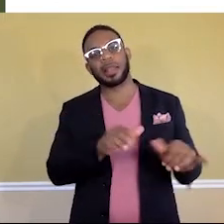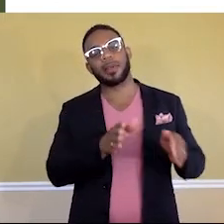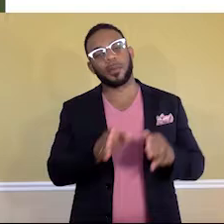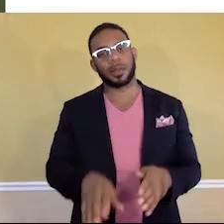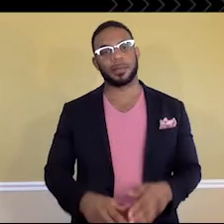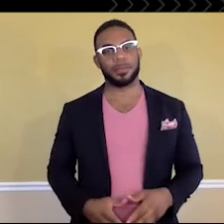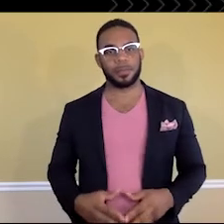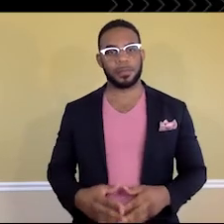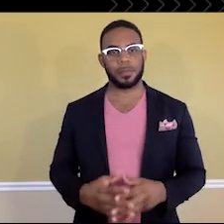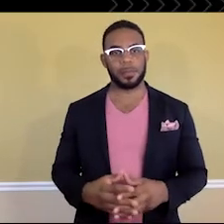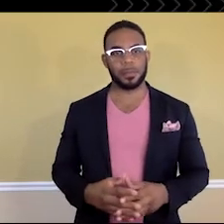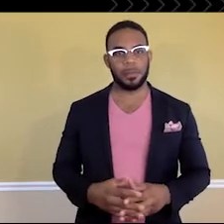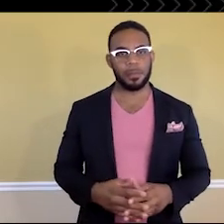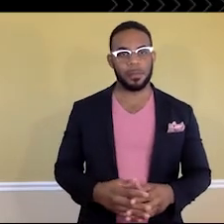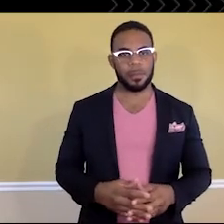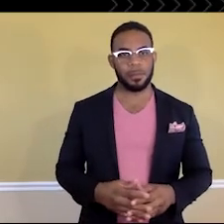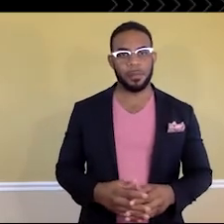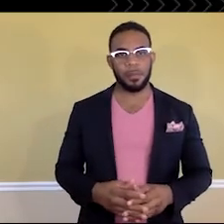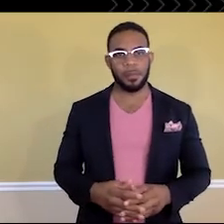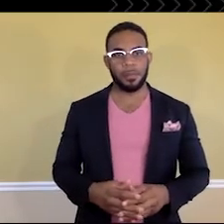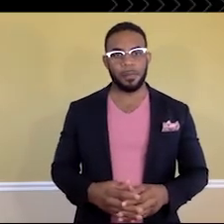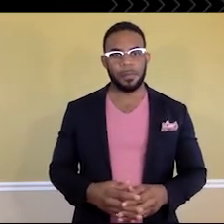way.